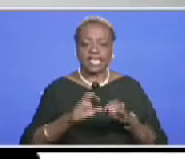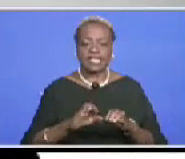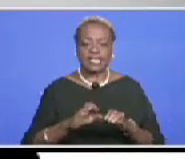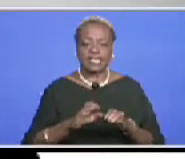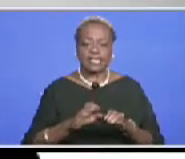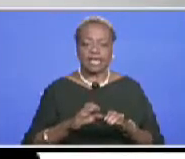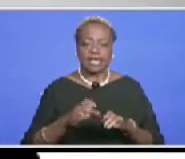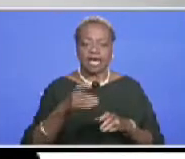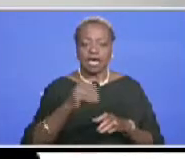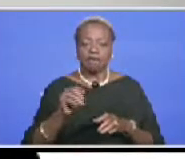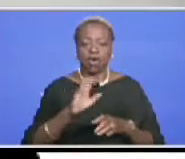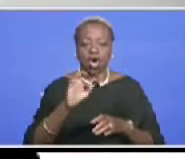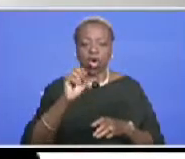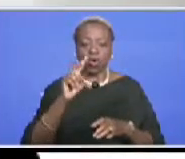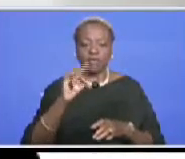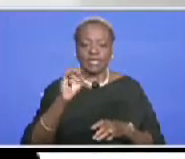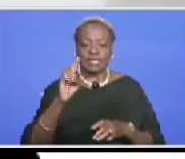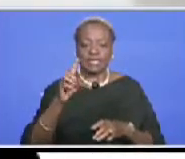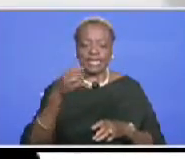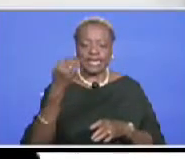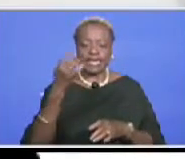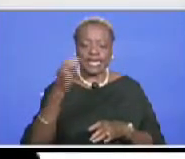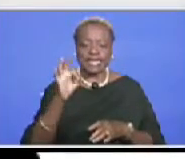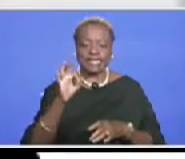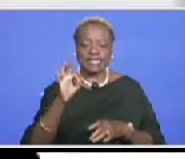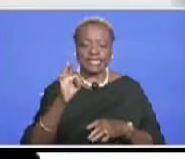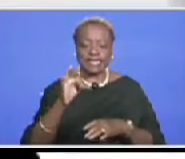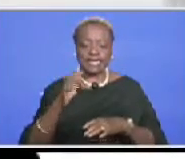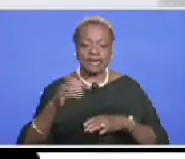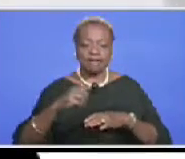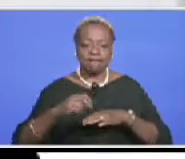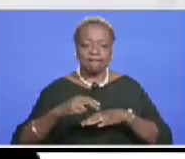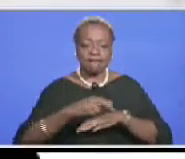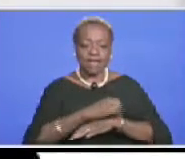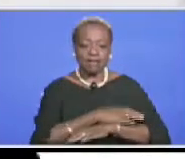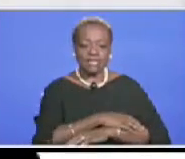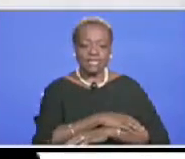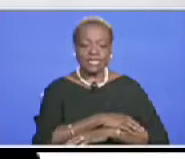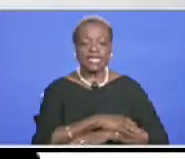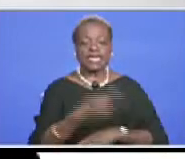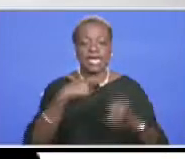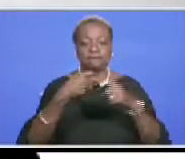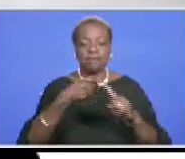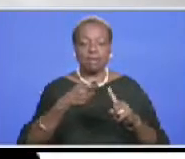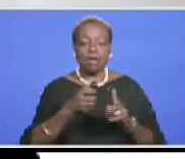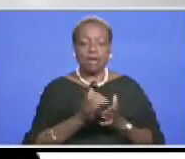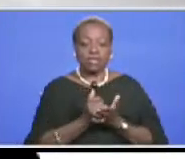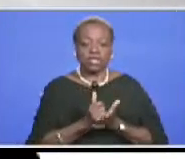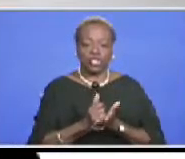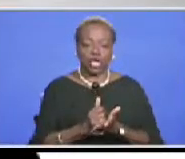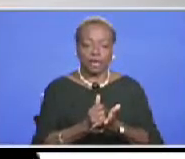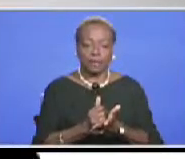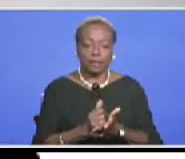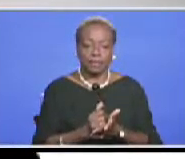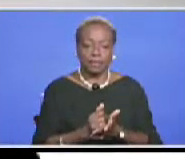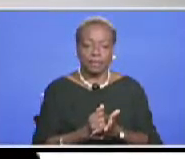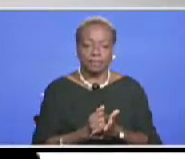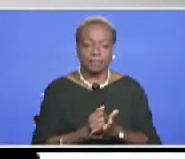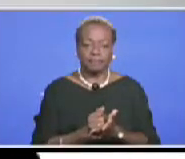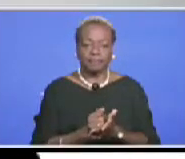of an Italian passenger that we took off of a cruise ship. He had severe heart issues and needed treatment at Health City here in the Cayman